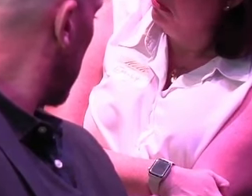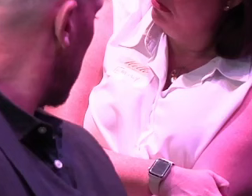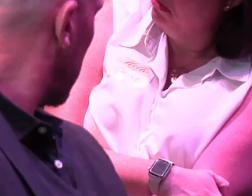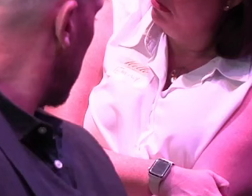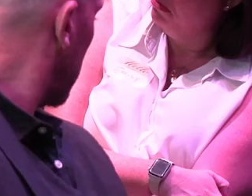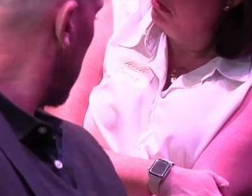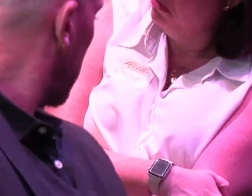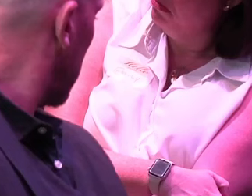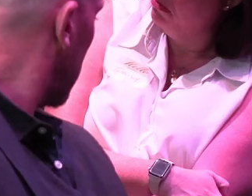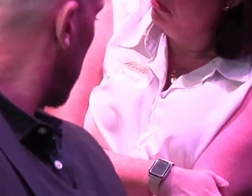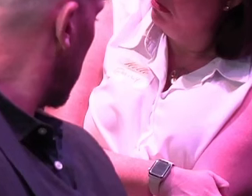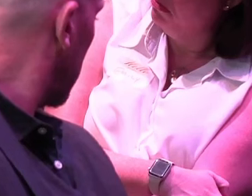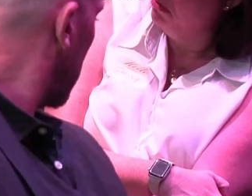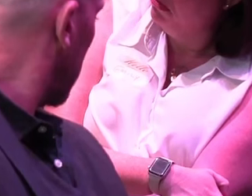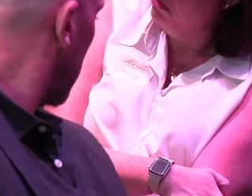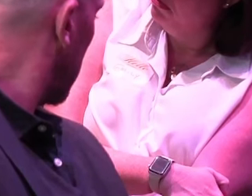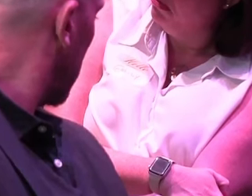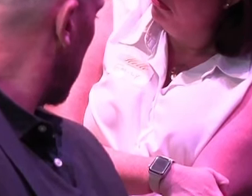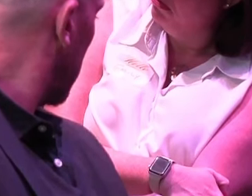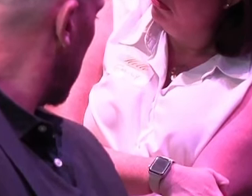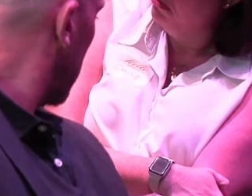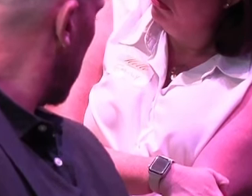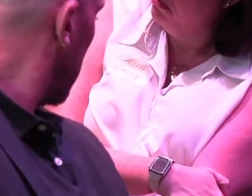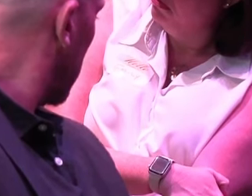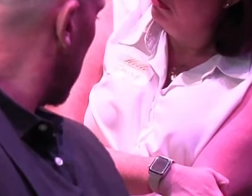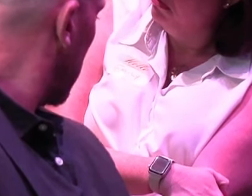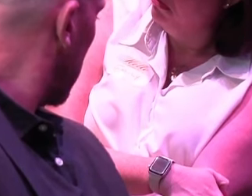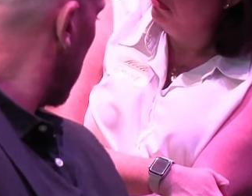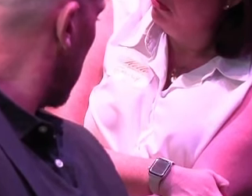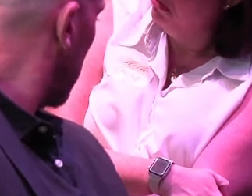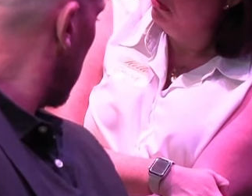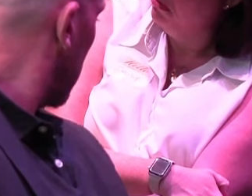Last week, legislation was signed into law.